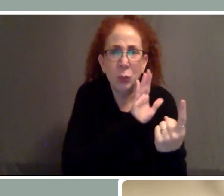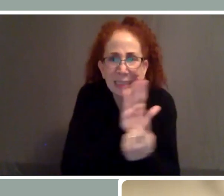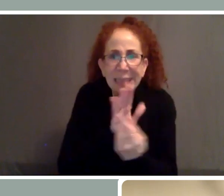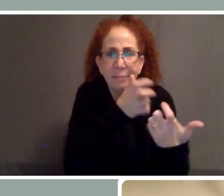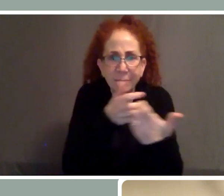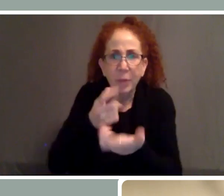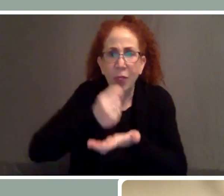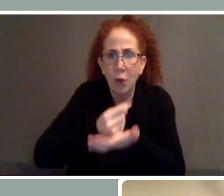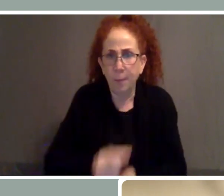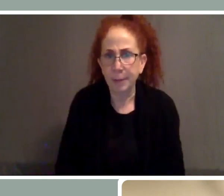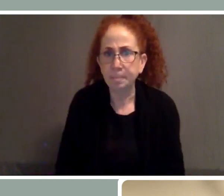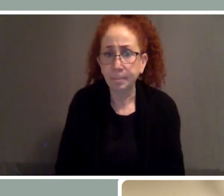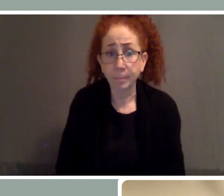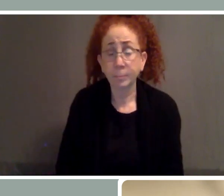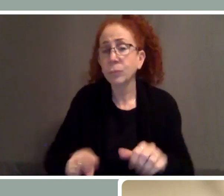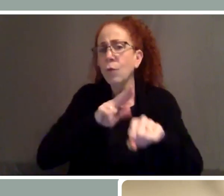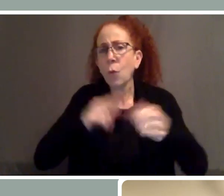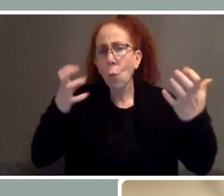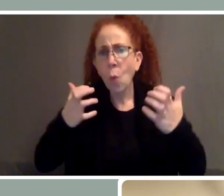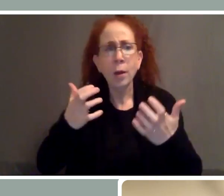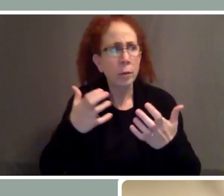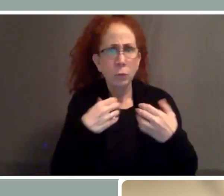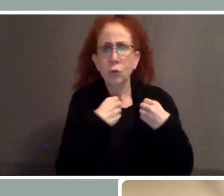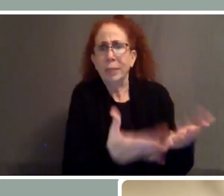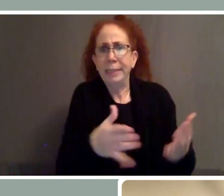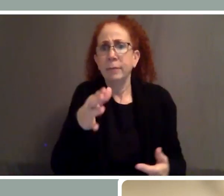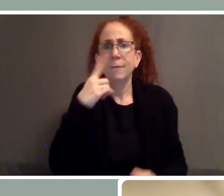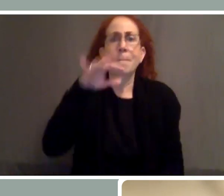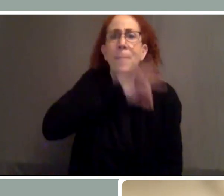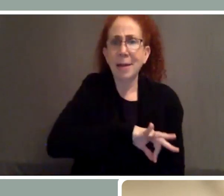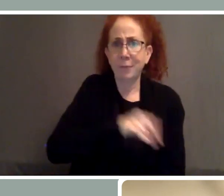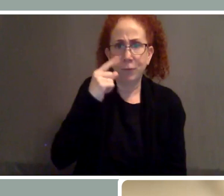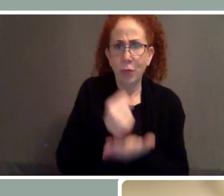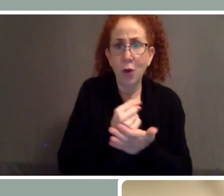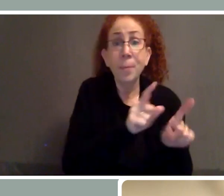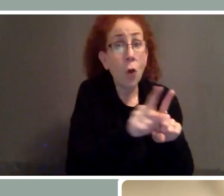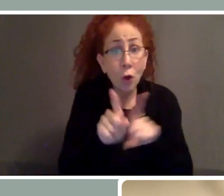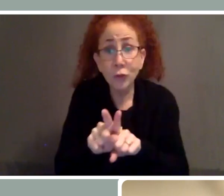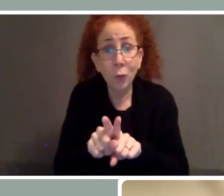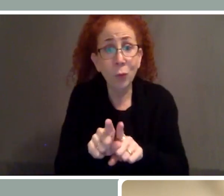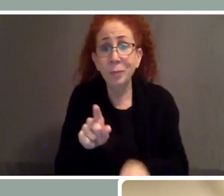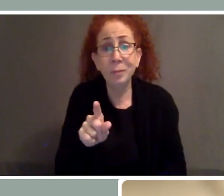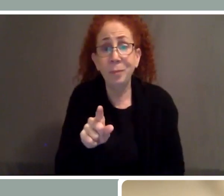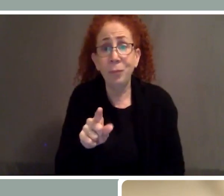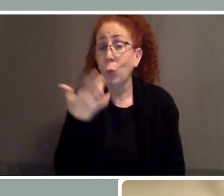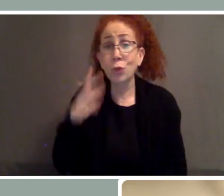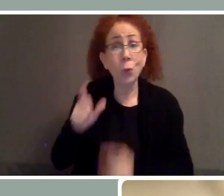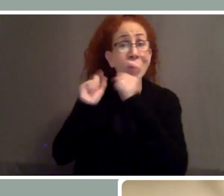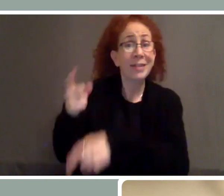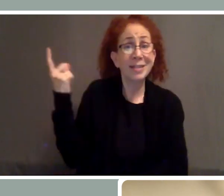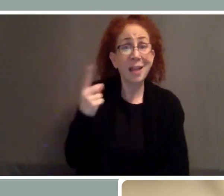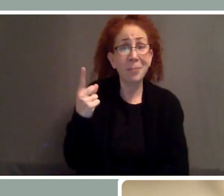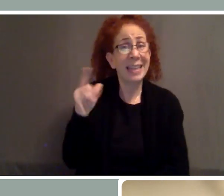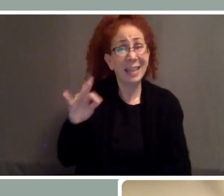only do we, of course, want to treat somebody who's going to get a benefit from a therapy, But we also don't want to treat somebody who's not and just going to have the